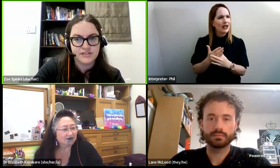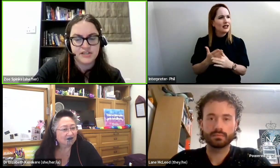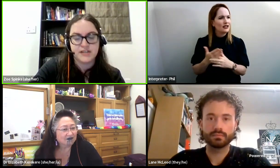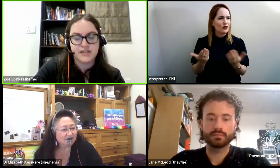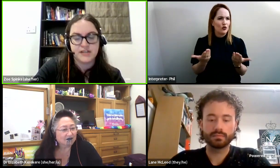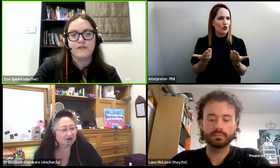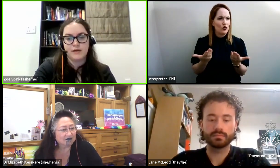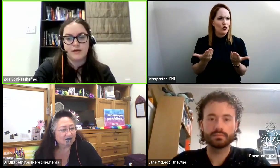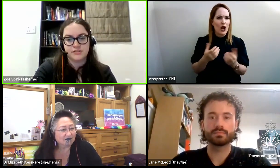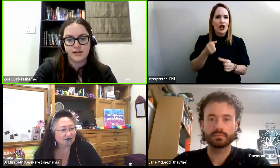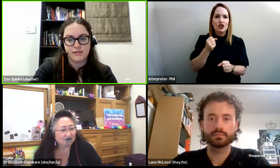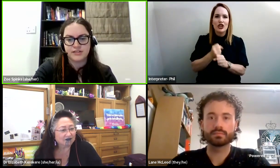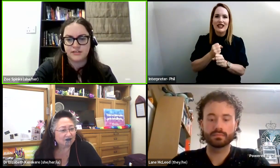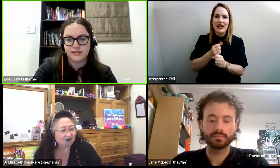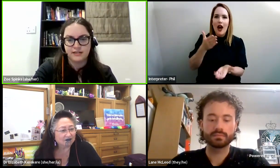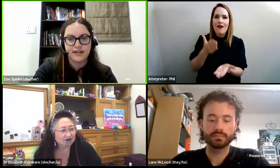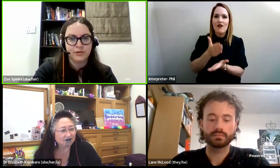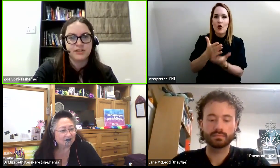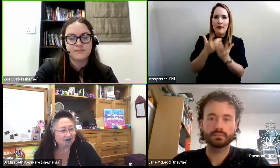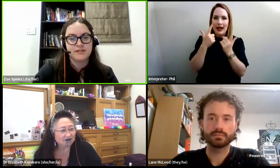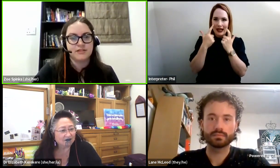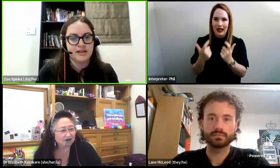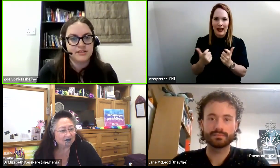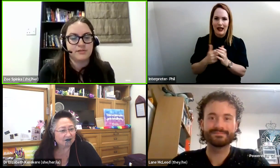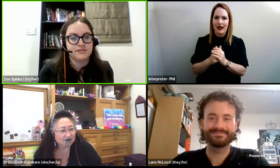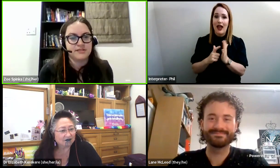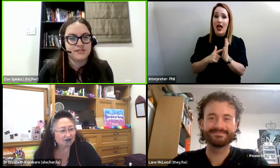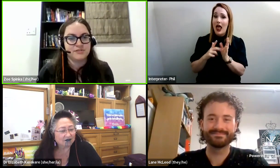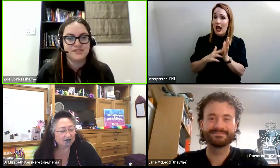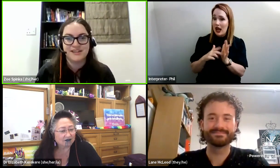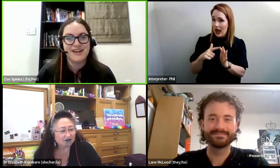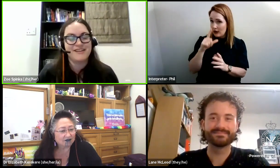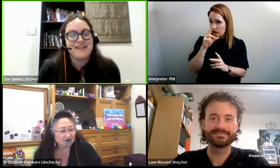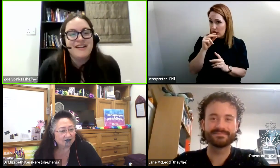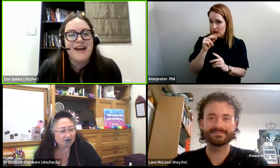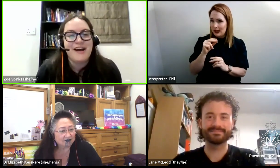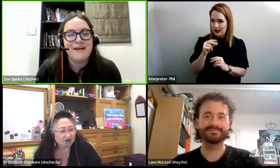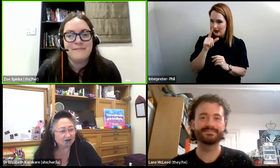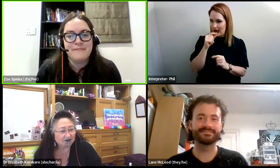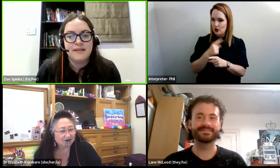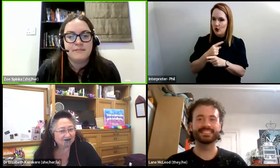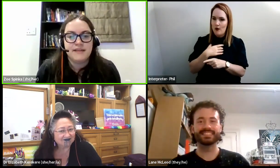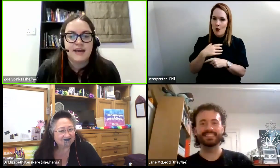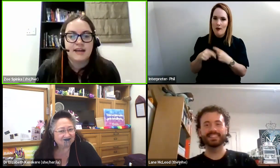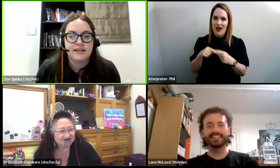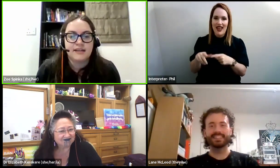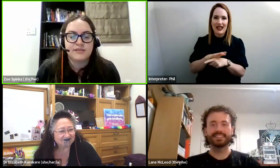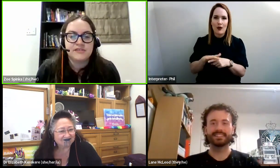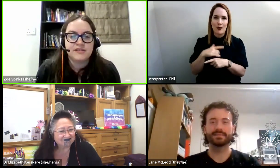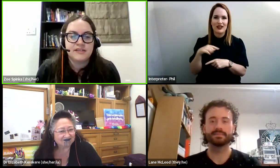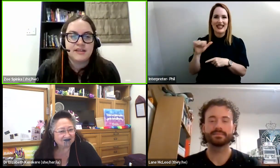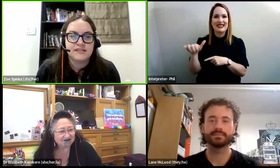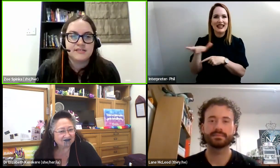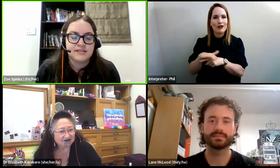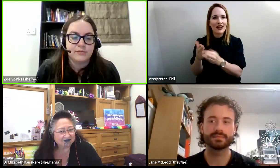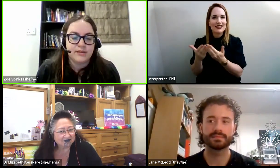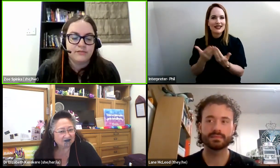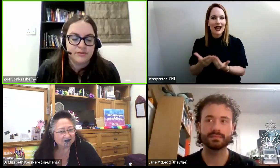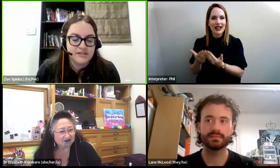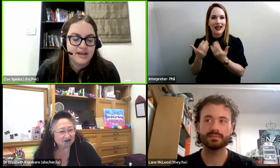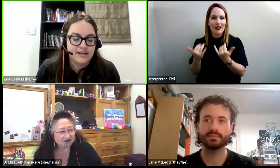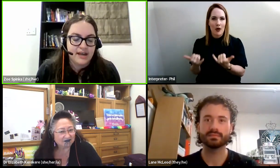gender affirming care, which is actually I think Lane probably could speak to that as well, since that's your study area. But those are the things